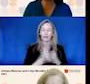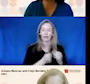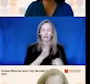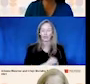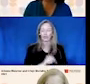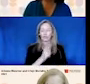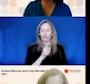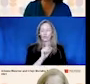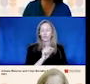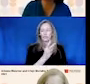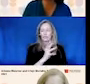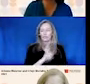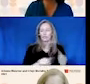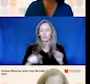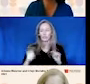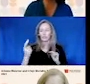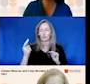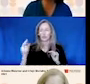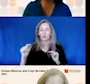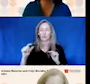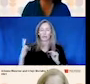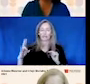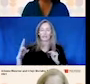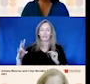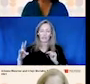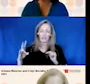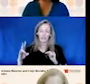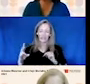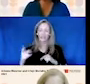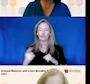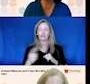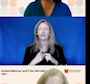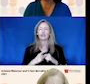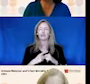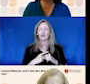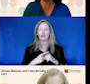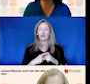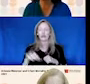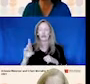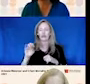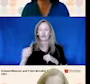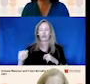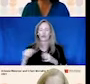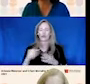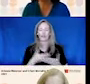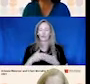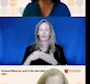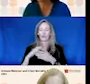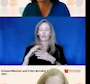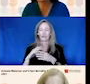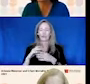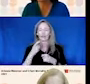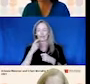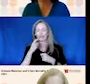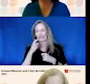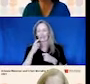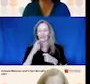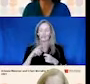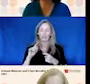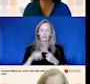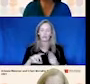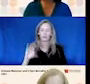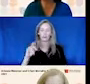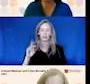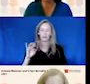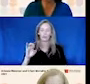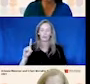the rate of neonatal abstinence syndrome, which is opioid addicted babies in Yavapai County, was 6.8 per 1,000 live